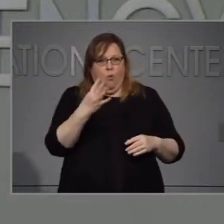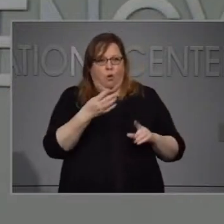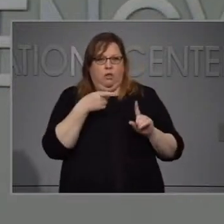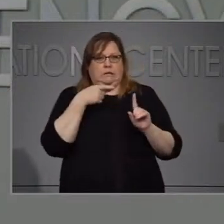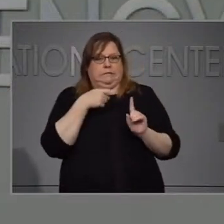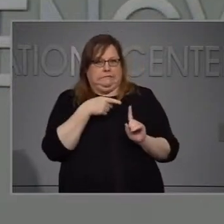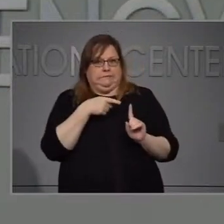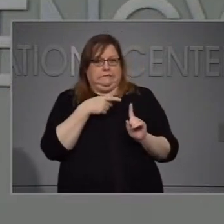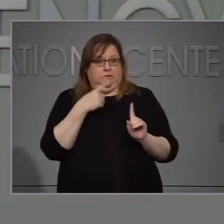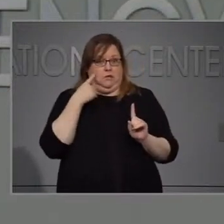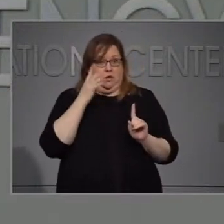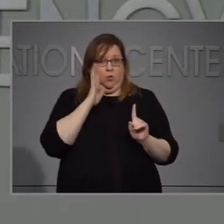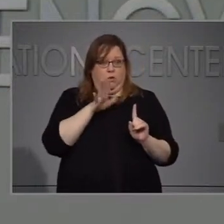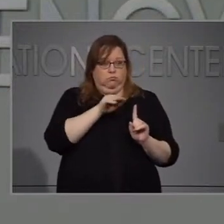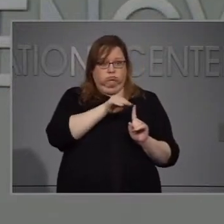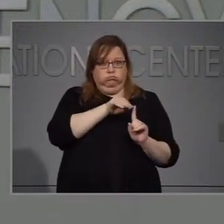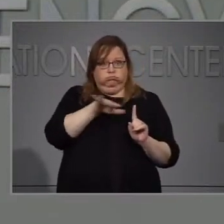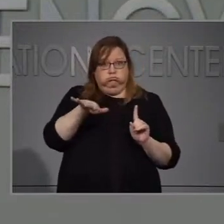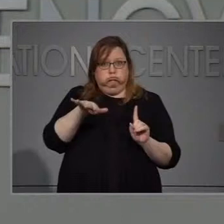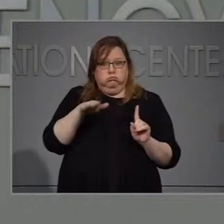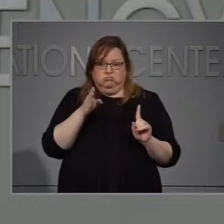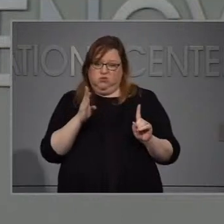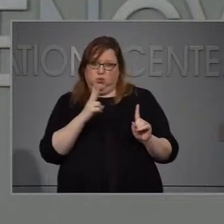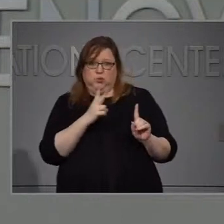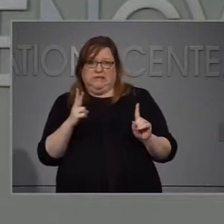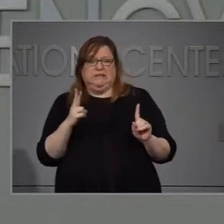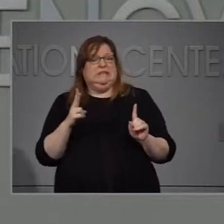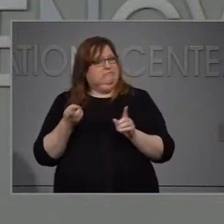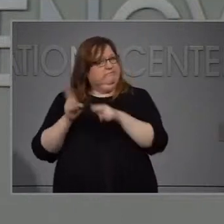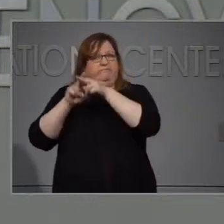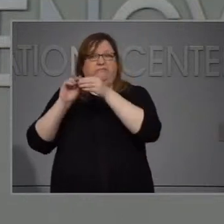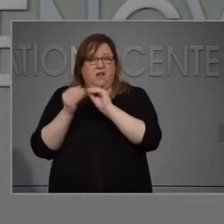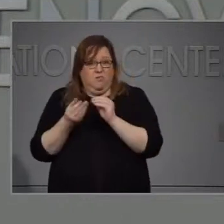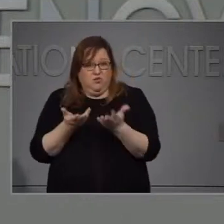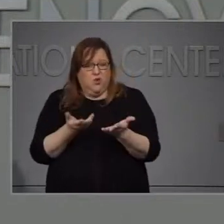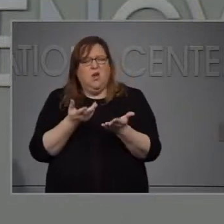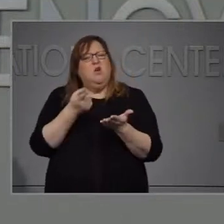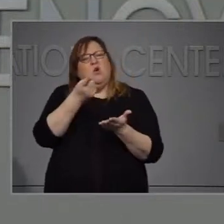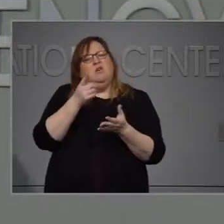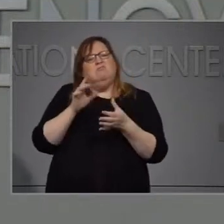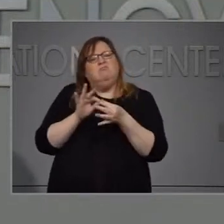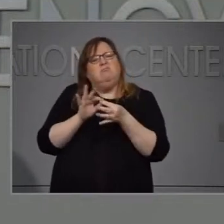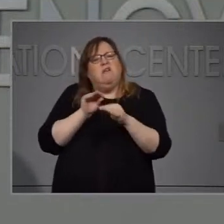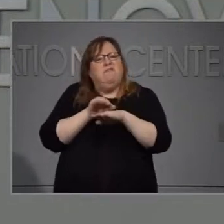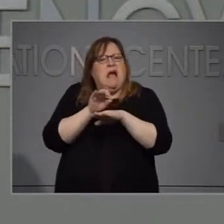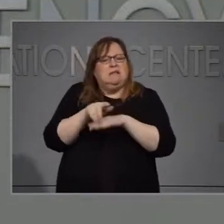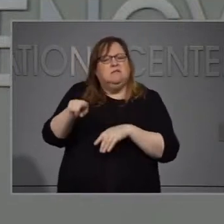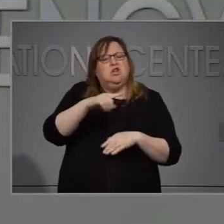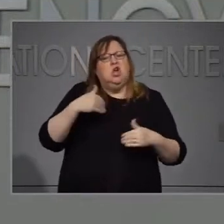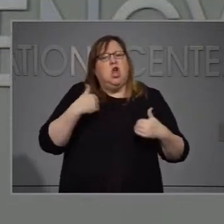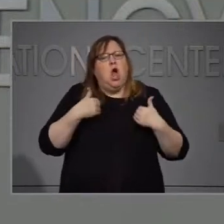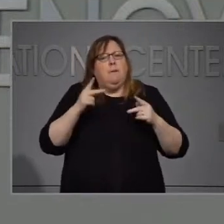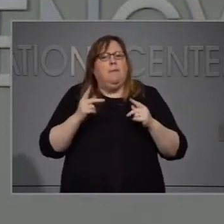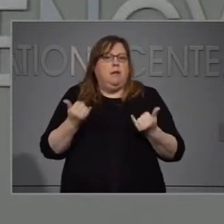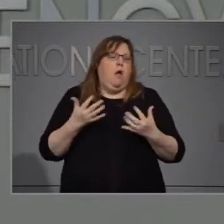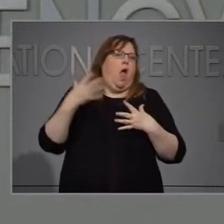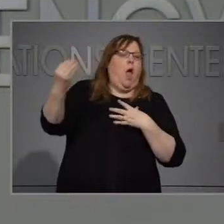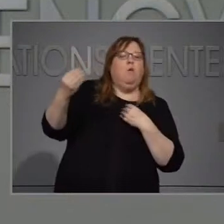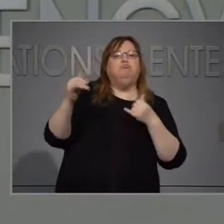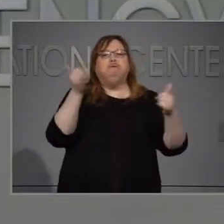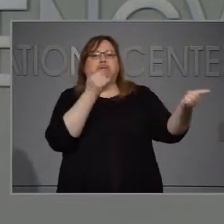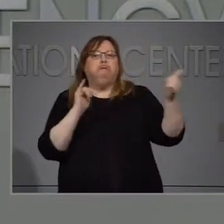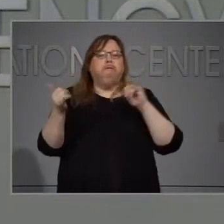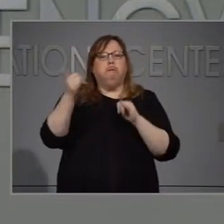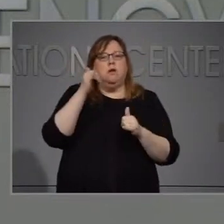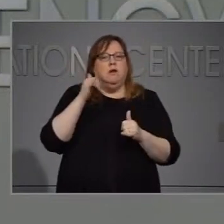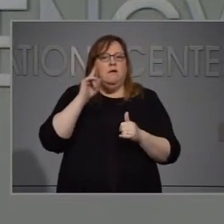higher cases in that age bracket? Michael, thanks. Yes, Memorial Day was an inflection point, but remember, it wasn't just a holiday